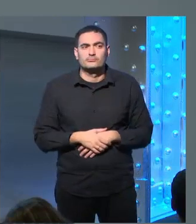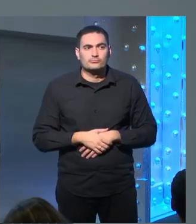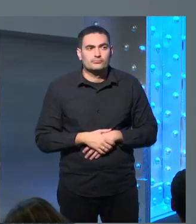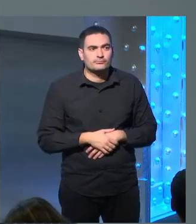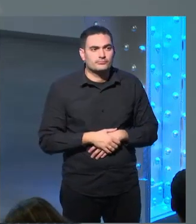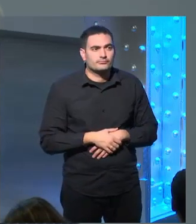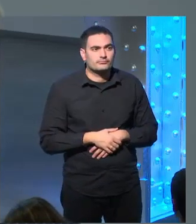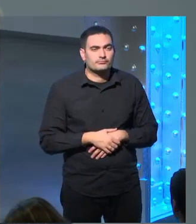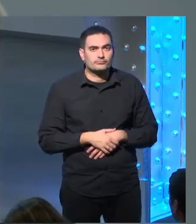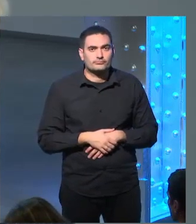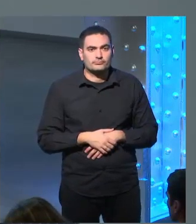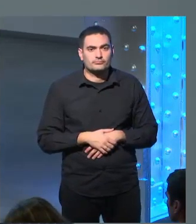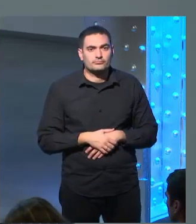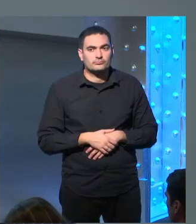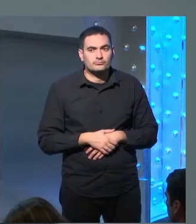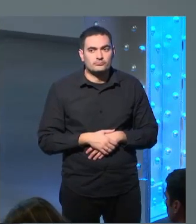Connectivity,